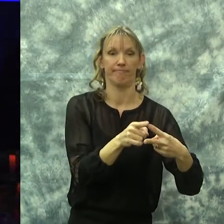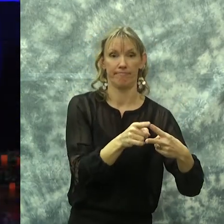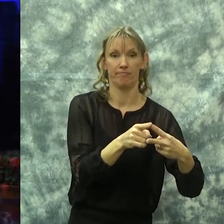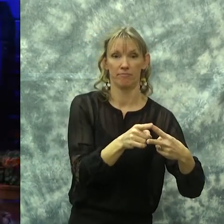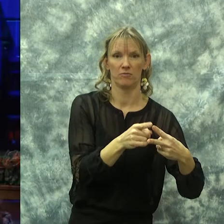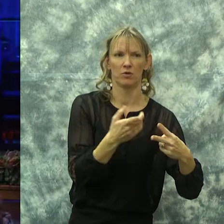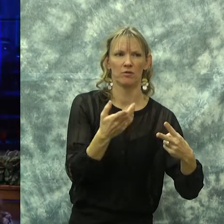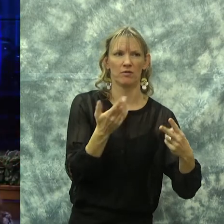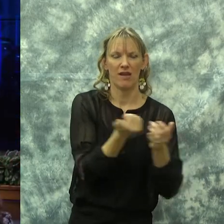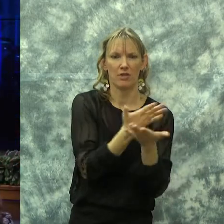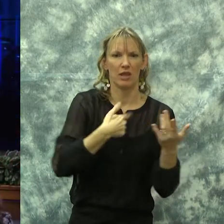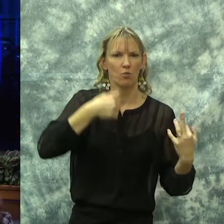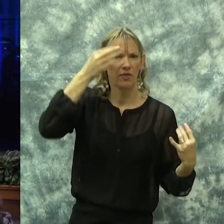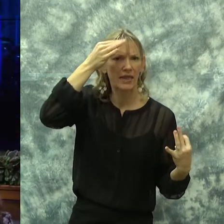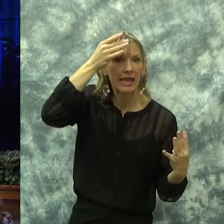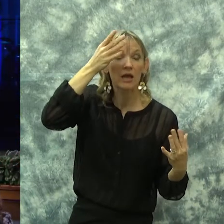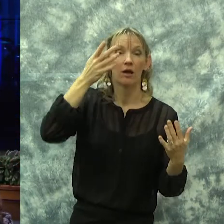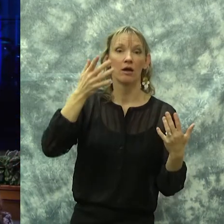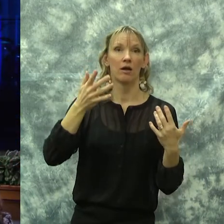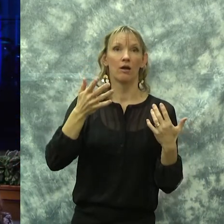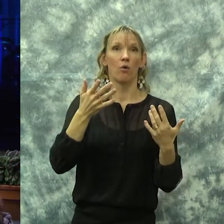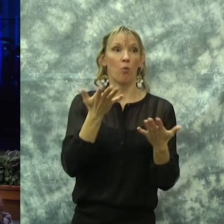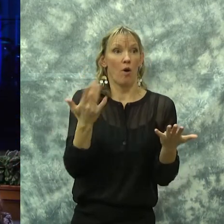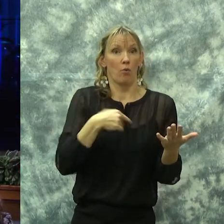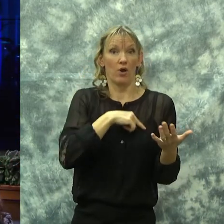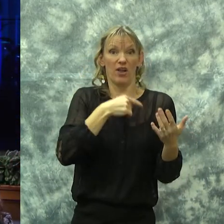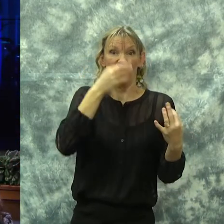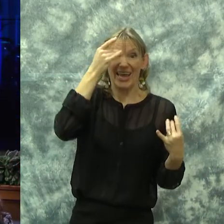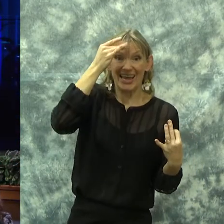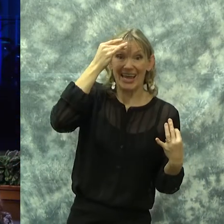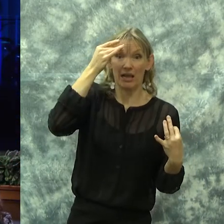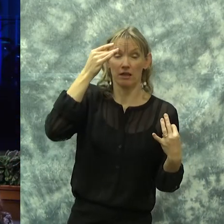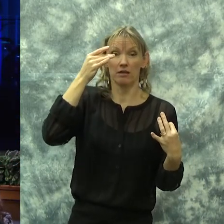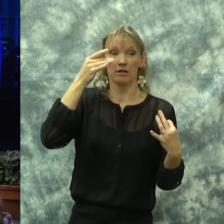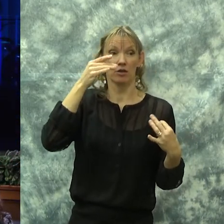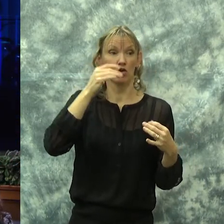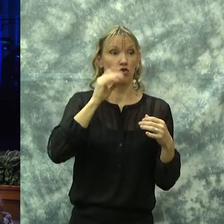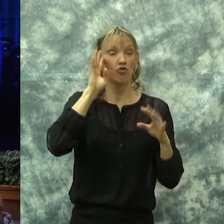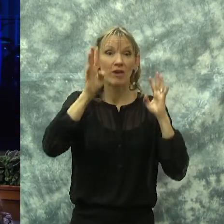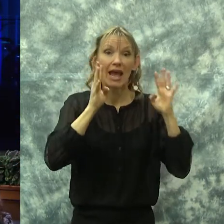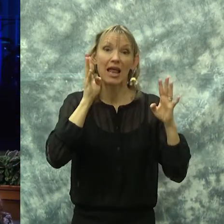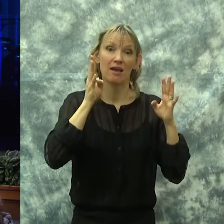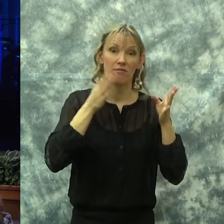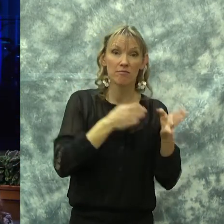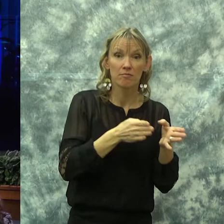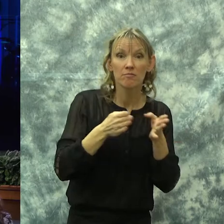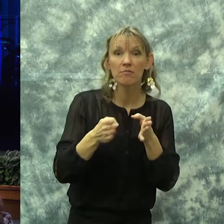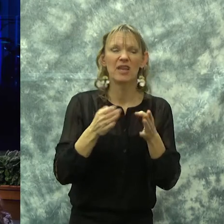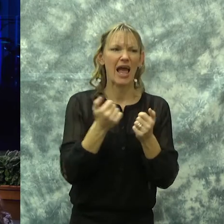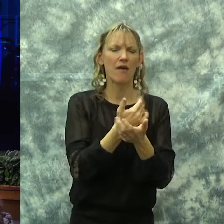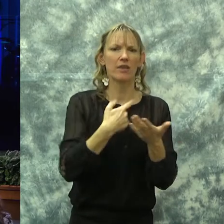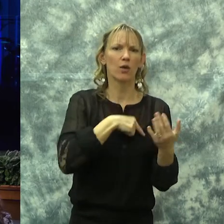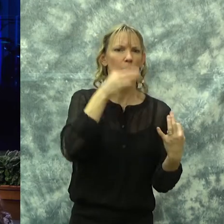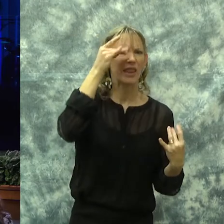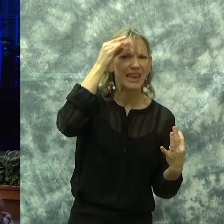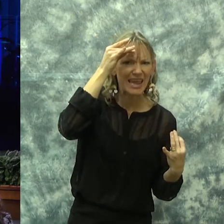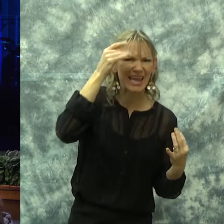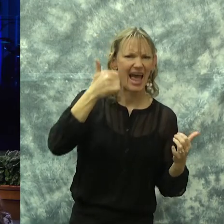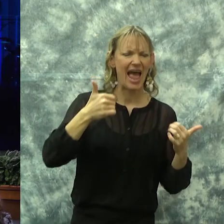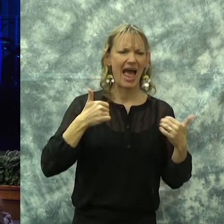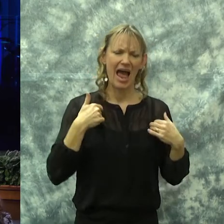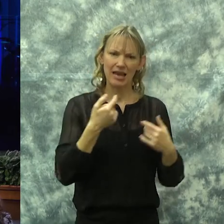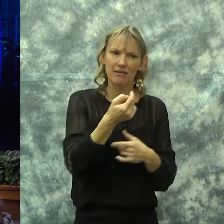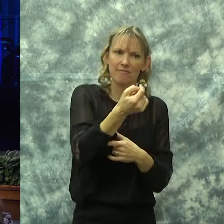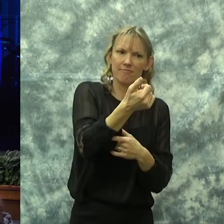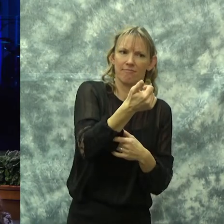right? Because whatever we're thinking about in Science of Mind, since we live in this creative medium, everything that we're thinking about has a tinge